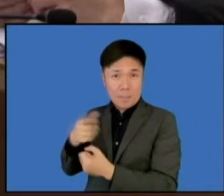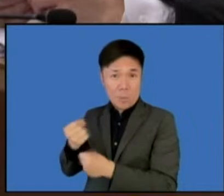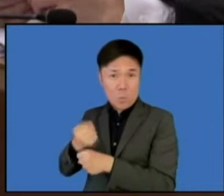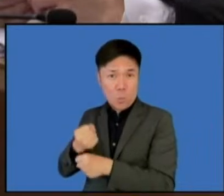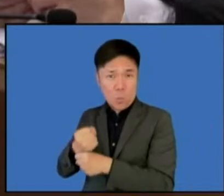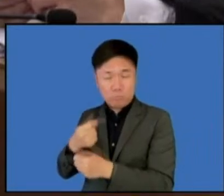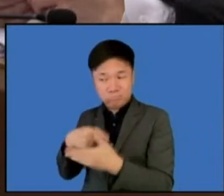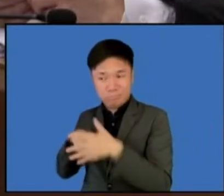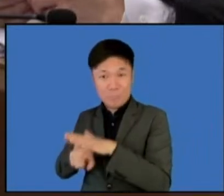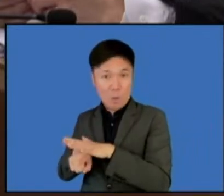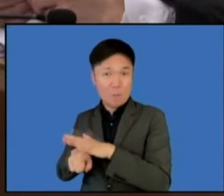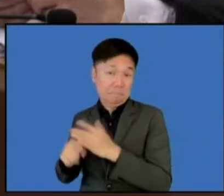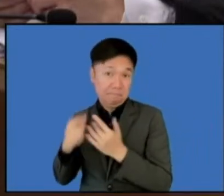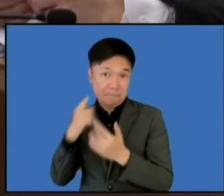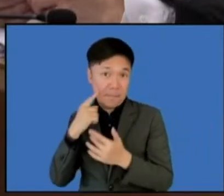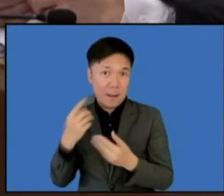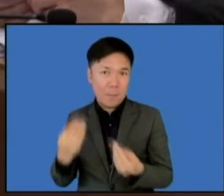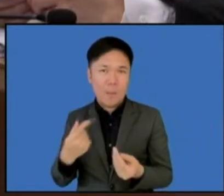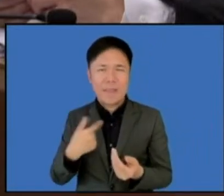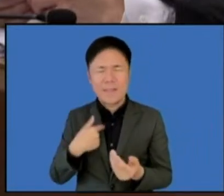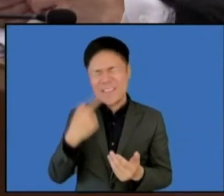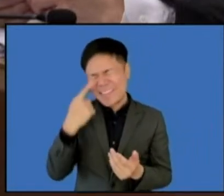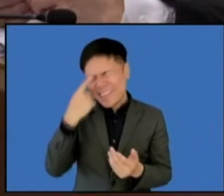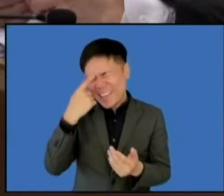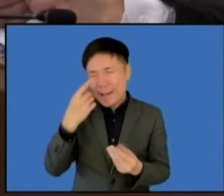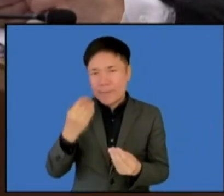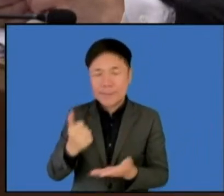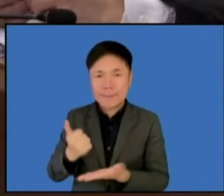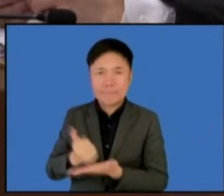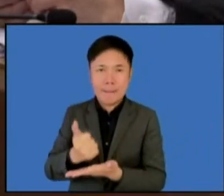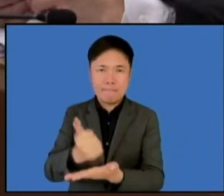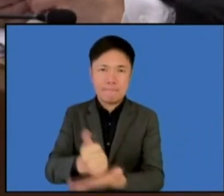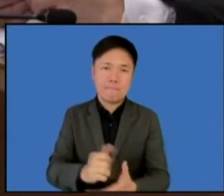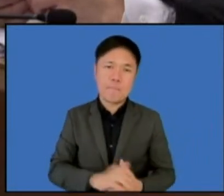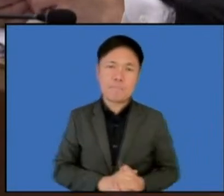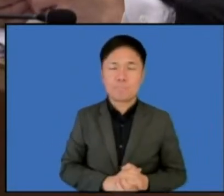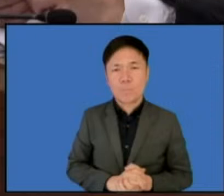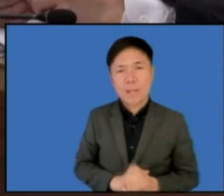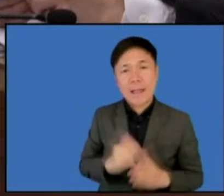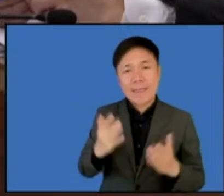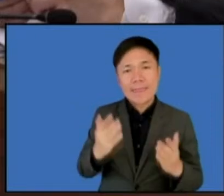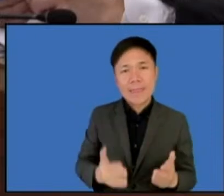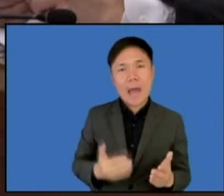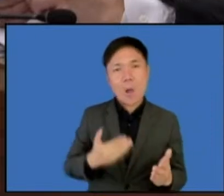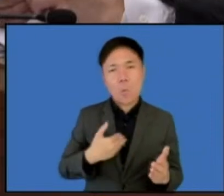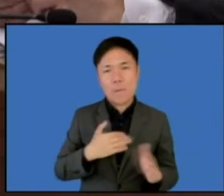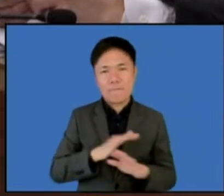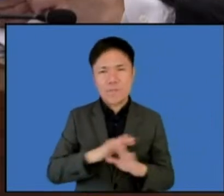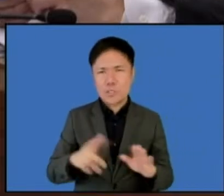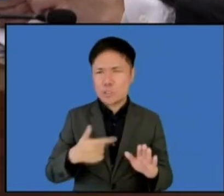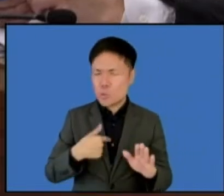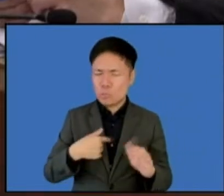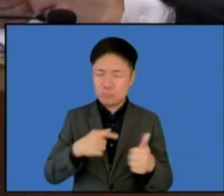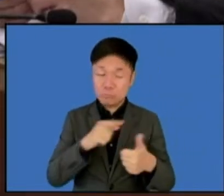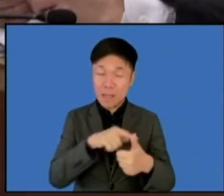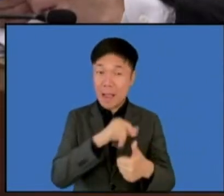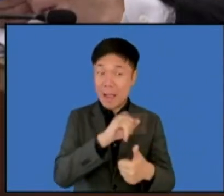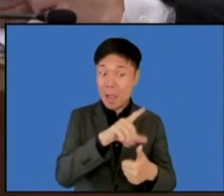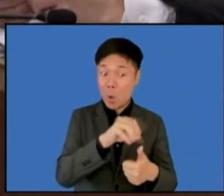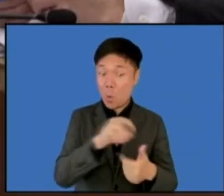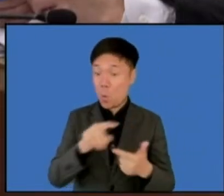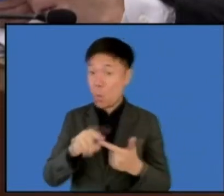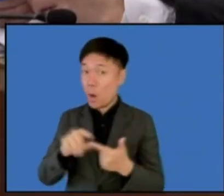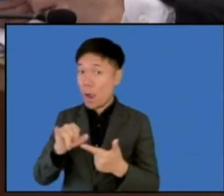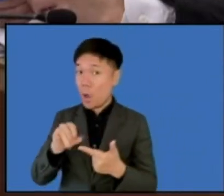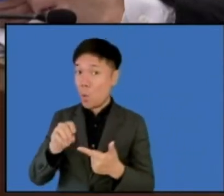We are currently in the process of, we have a partnership with both the ILO and IOM because